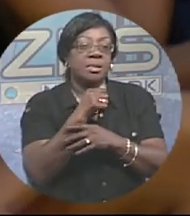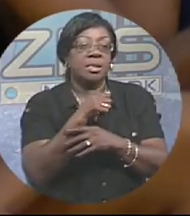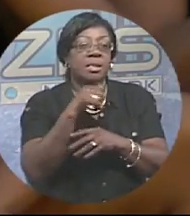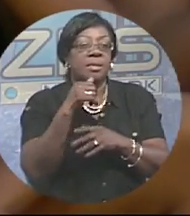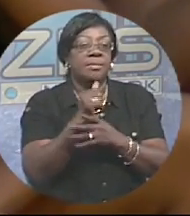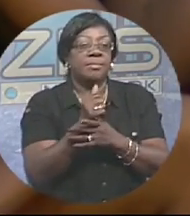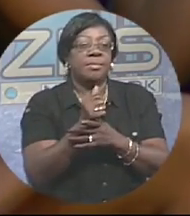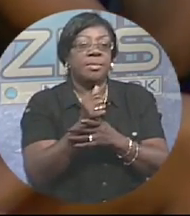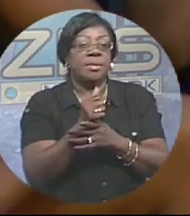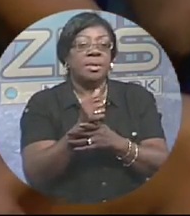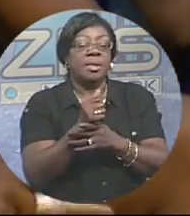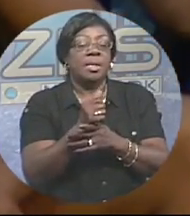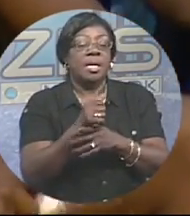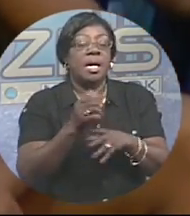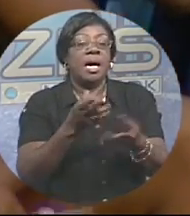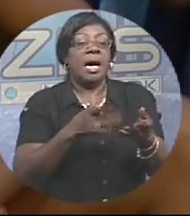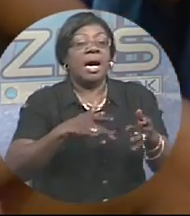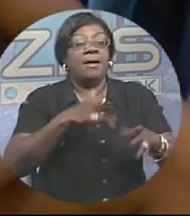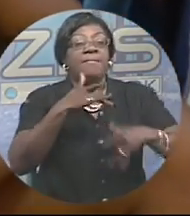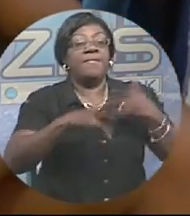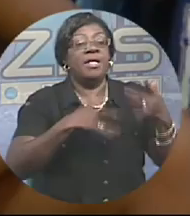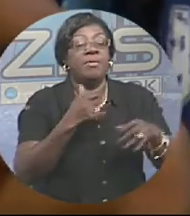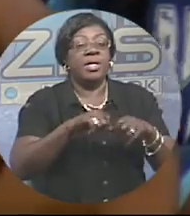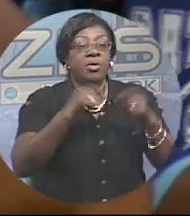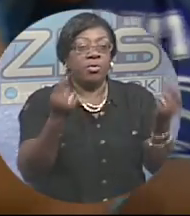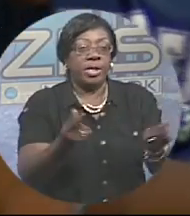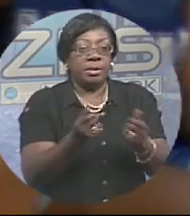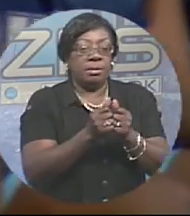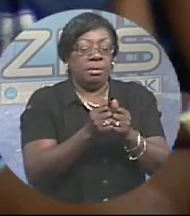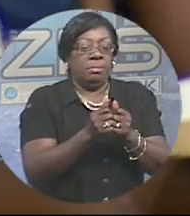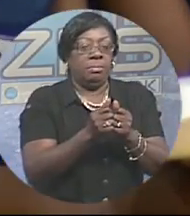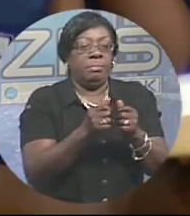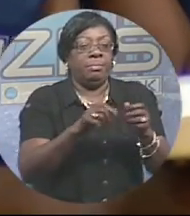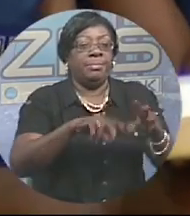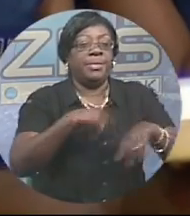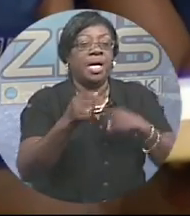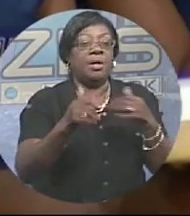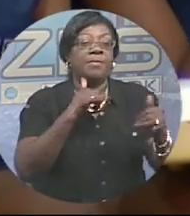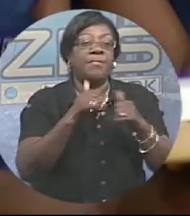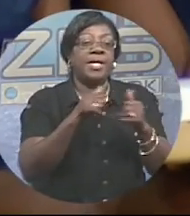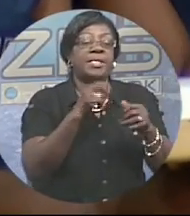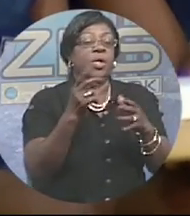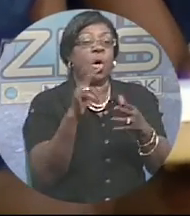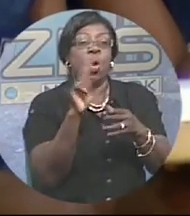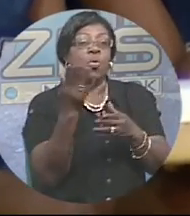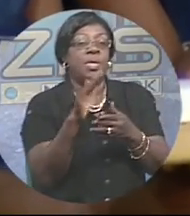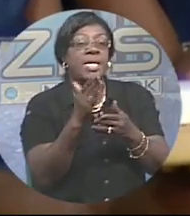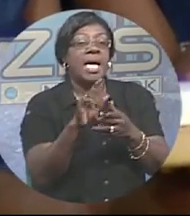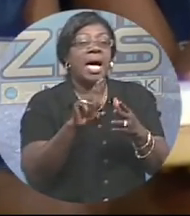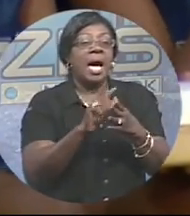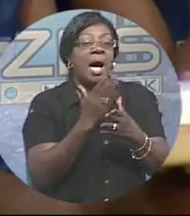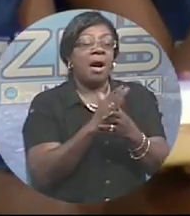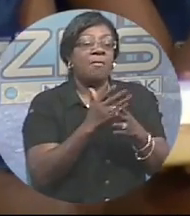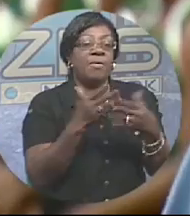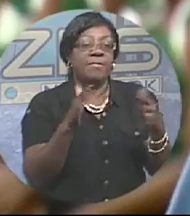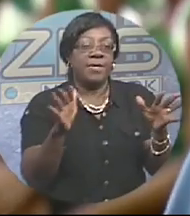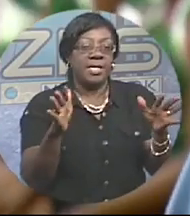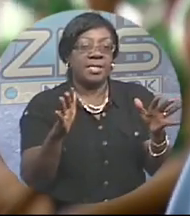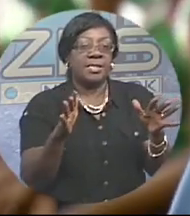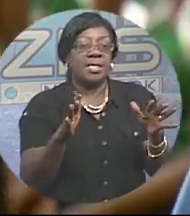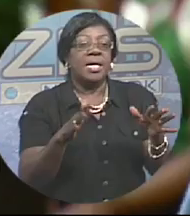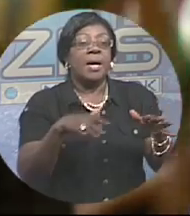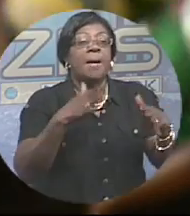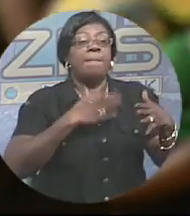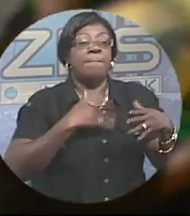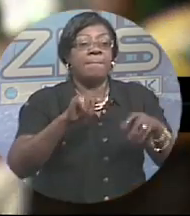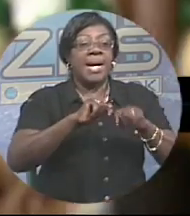Sweeting. Yes, it was. I feel really great about it. Now the battle is only halfway completed. How you feel your team is going to do in the championship? I feel my